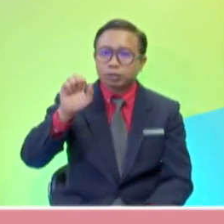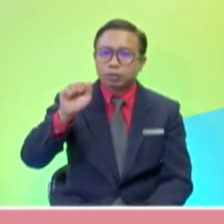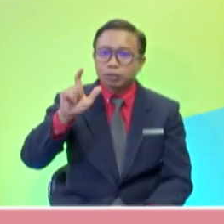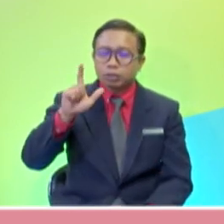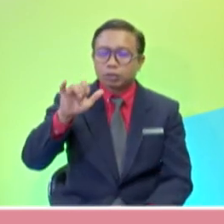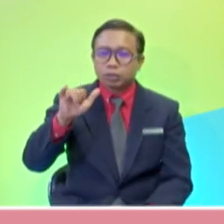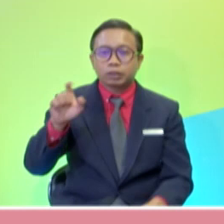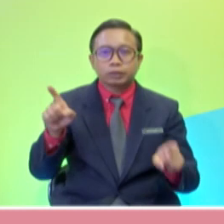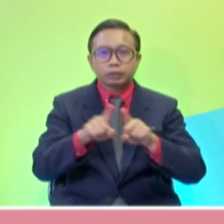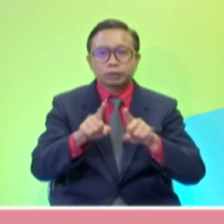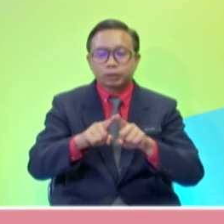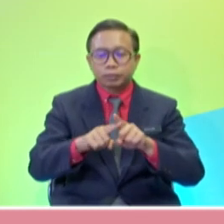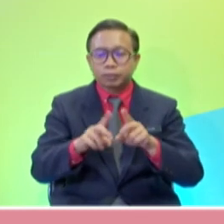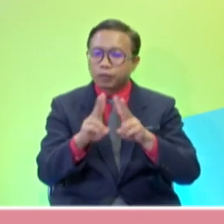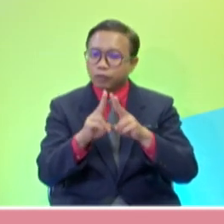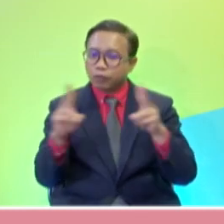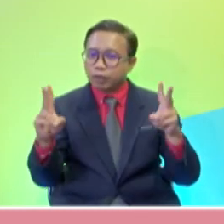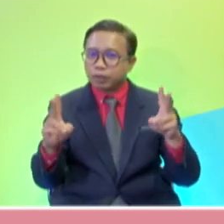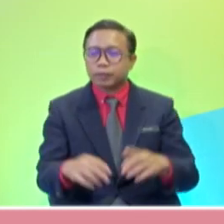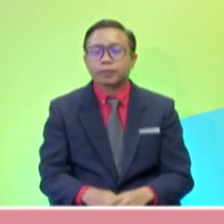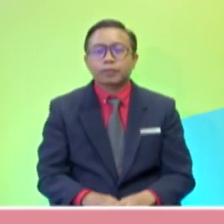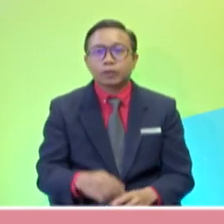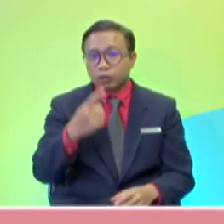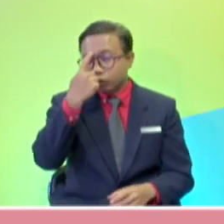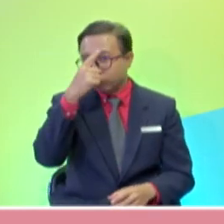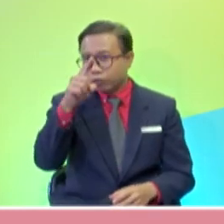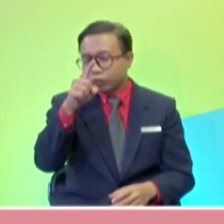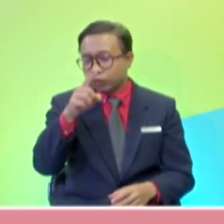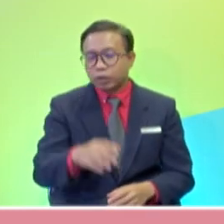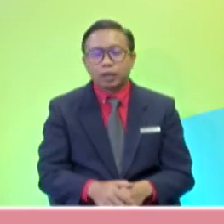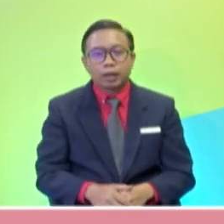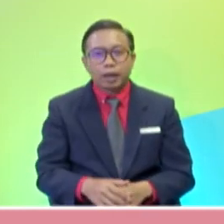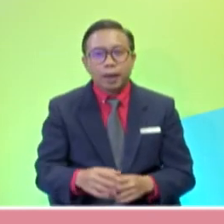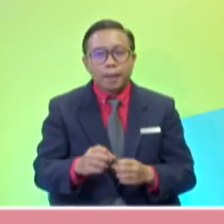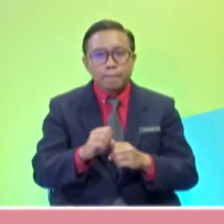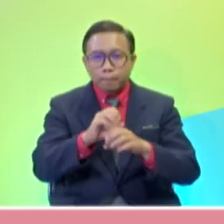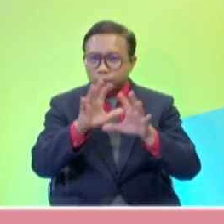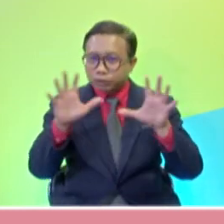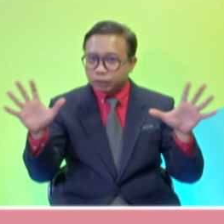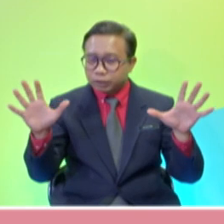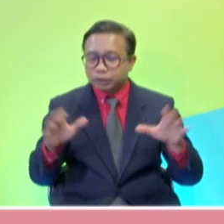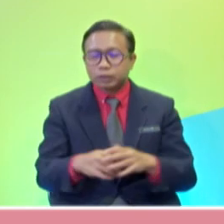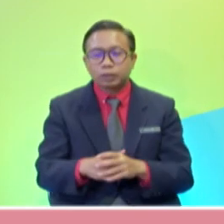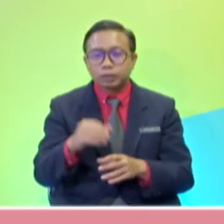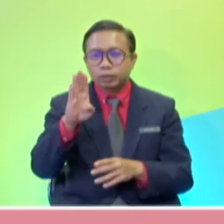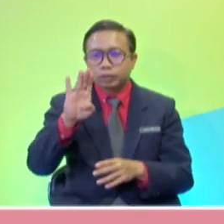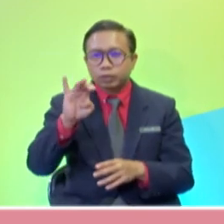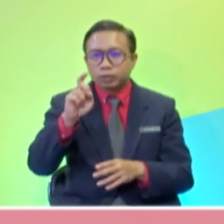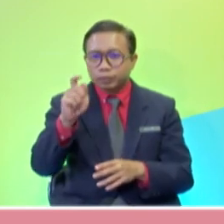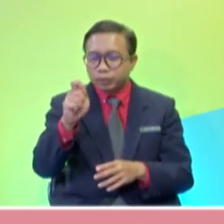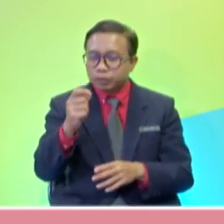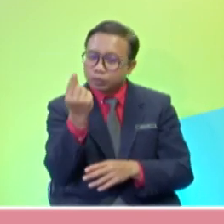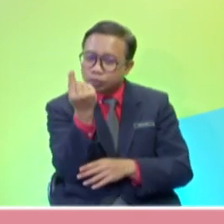same as very when you want to emphasize about an experience. And a bit means a